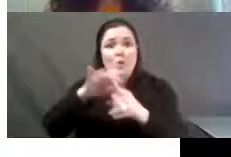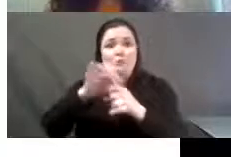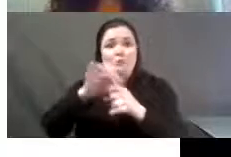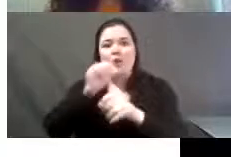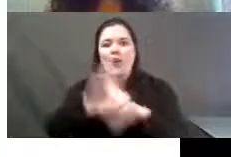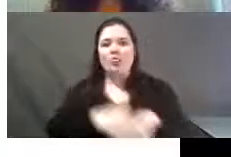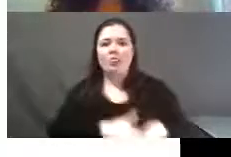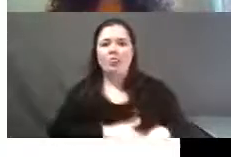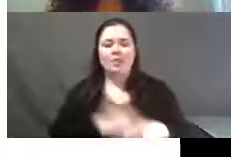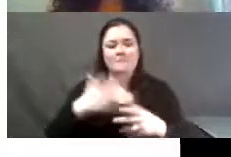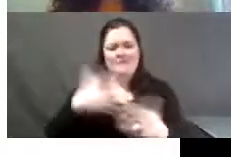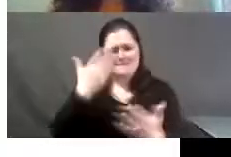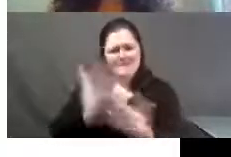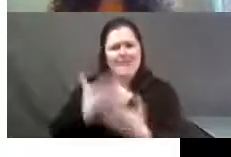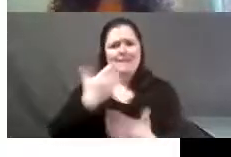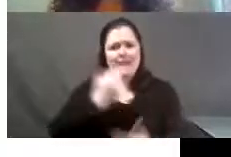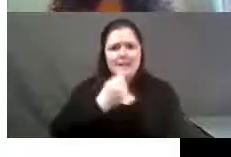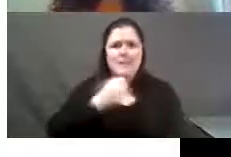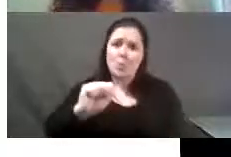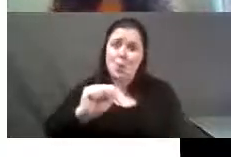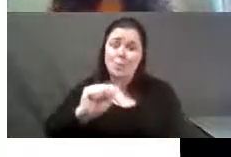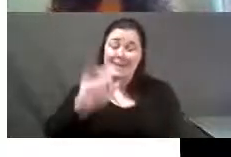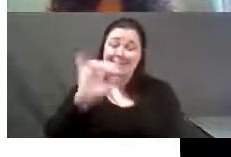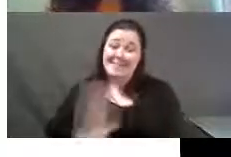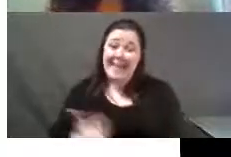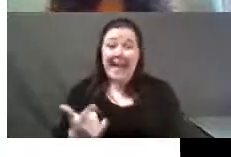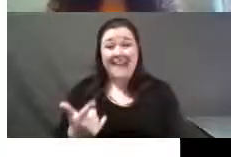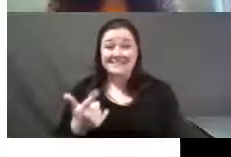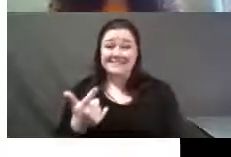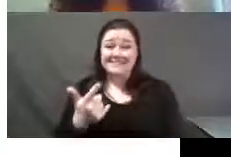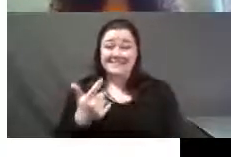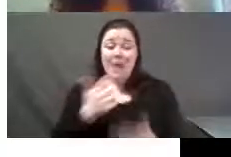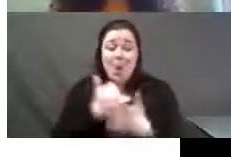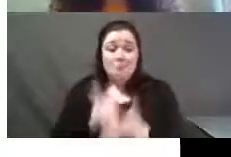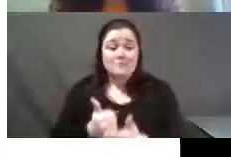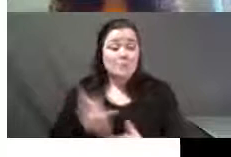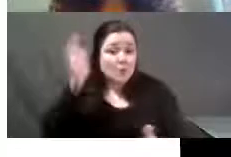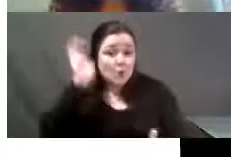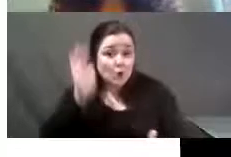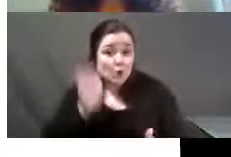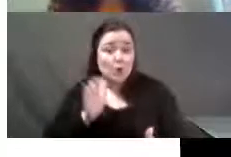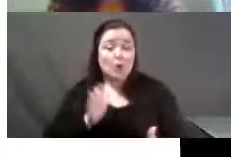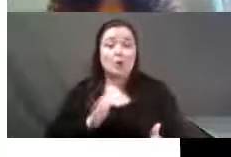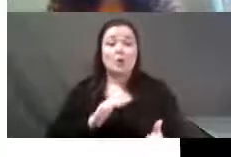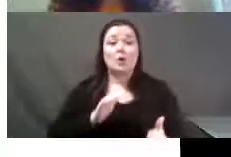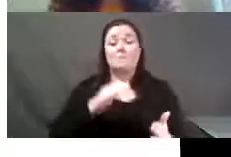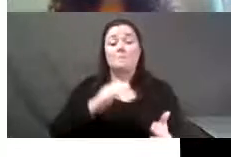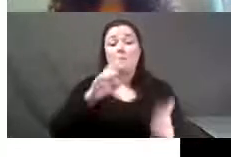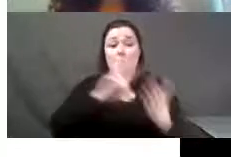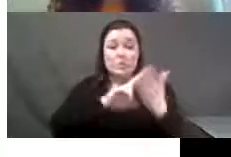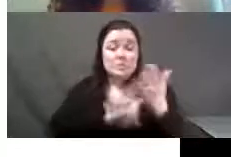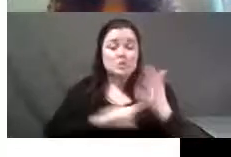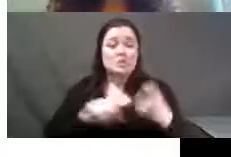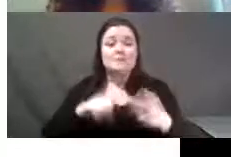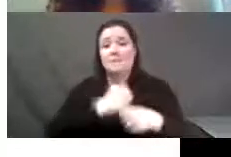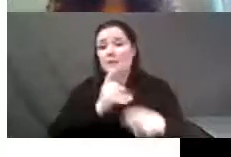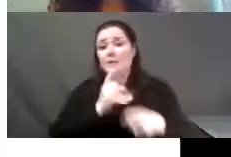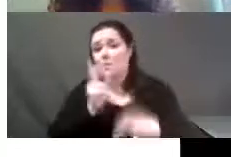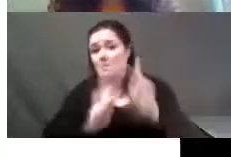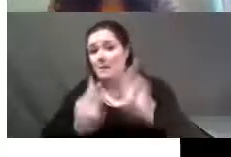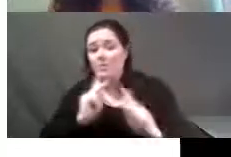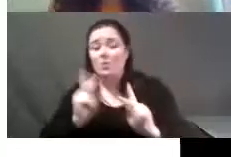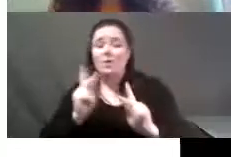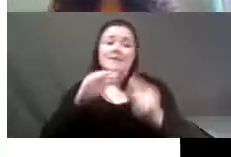that protest is a means to be heard, petitions, making sure people have access to